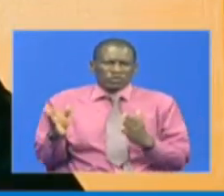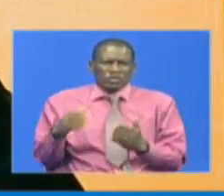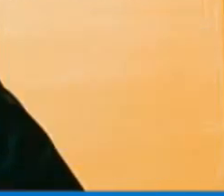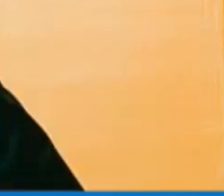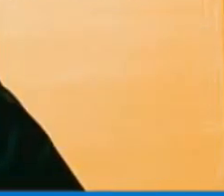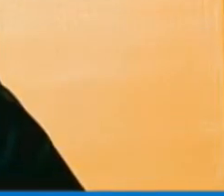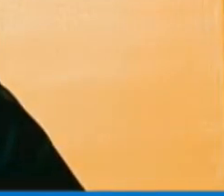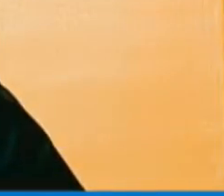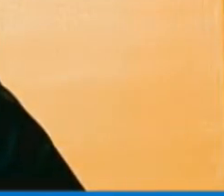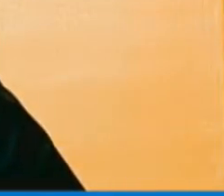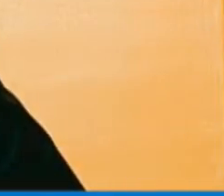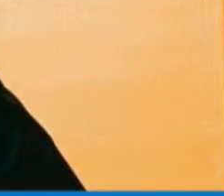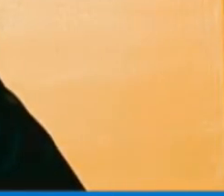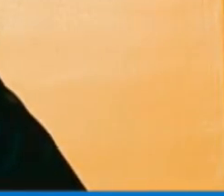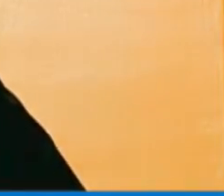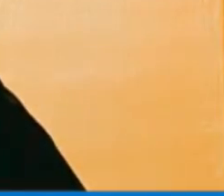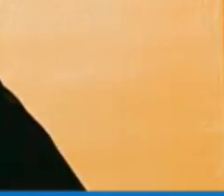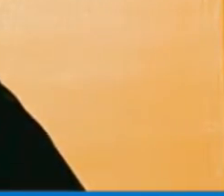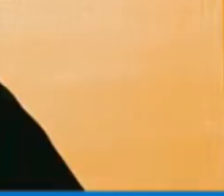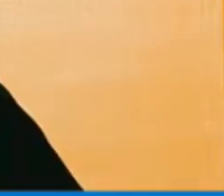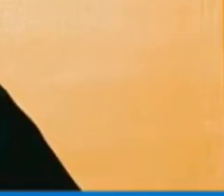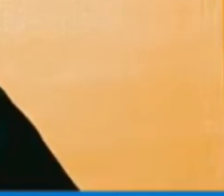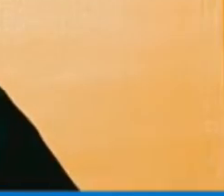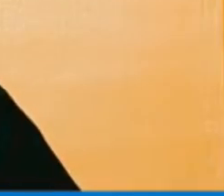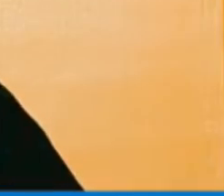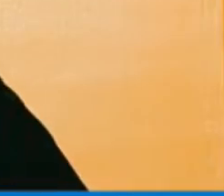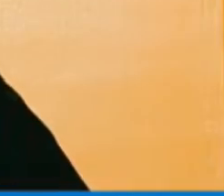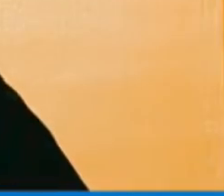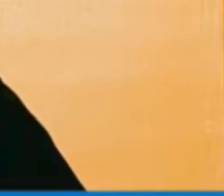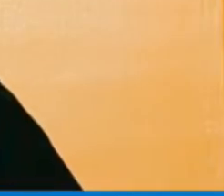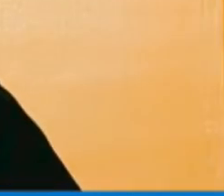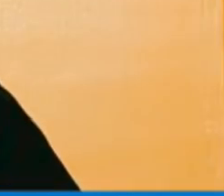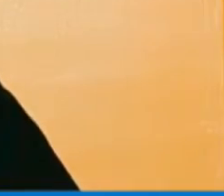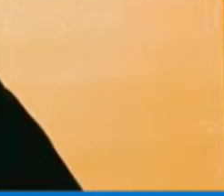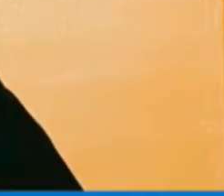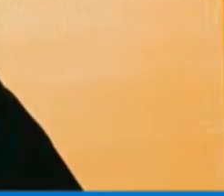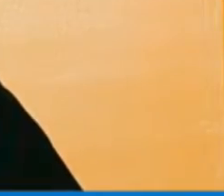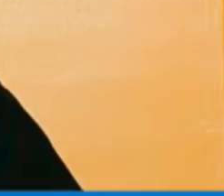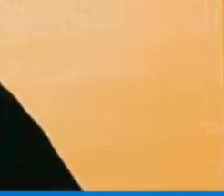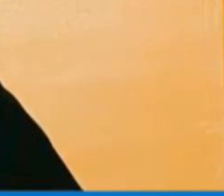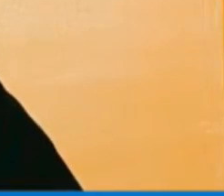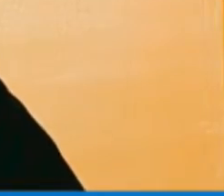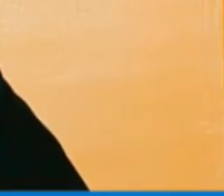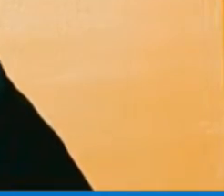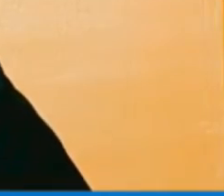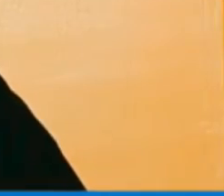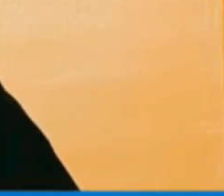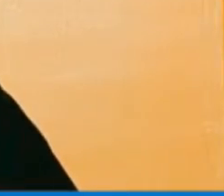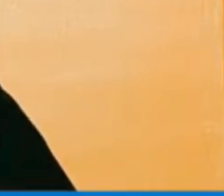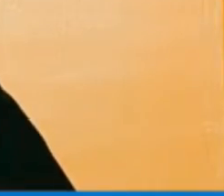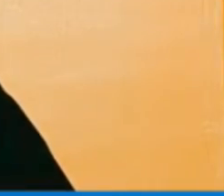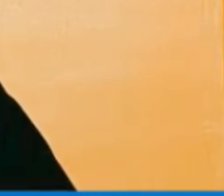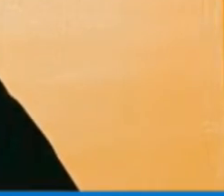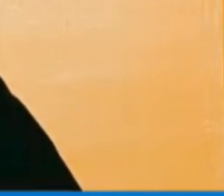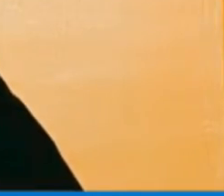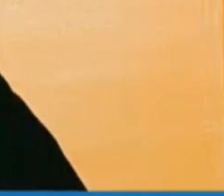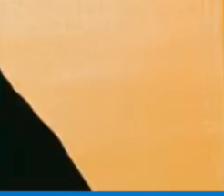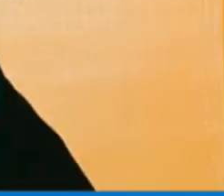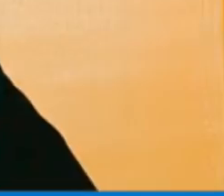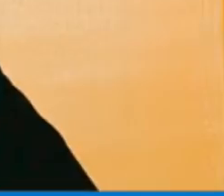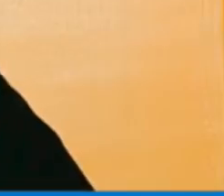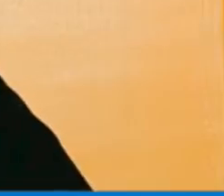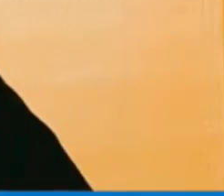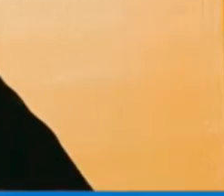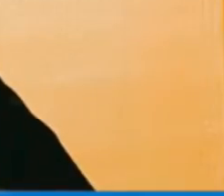at new ways of doing business. I'm not sure it's so much about unlearning as it is about